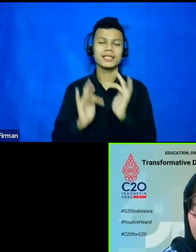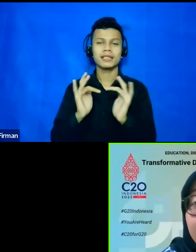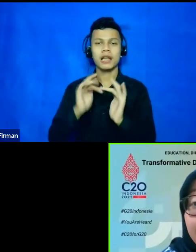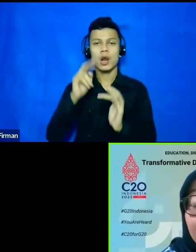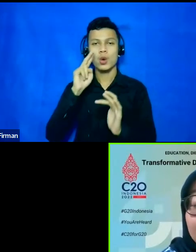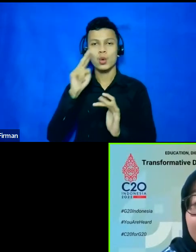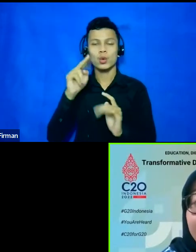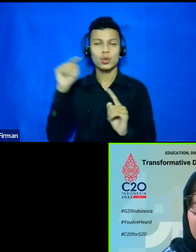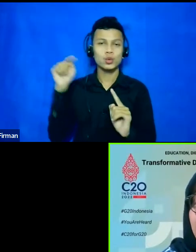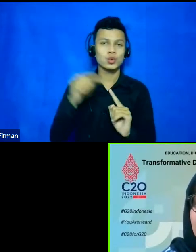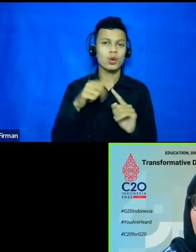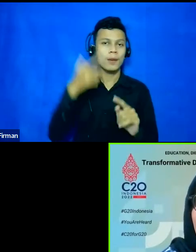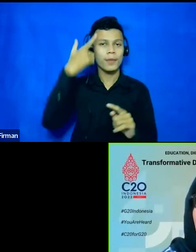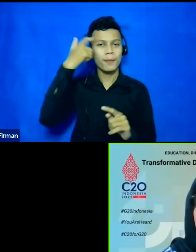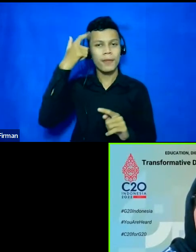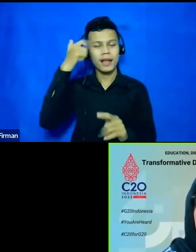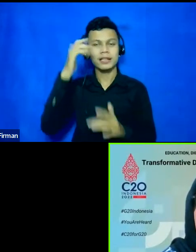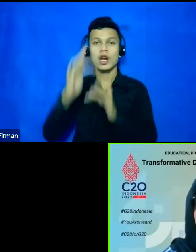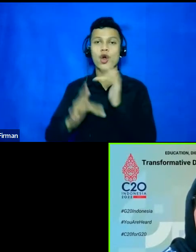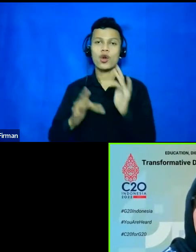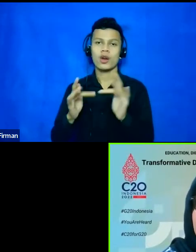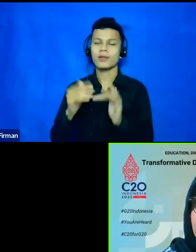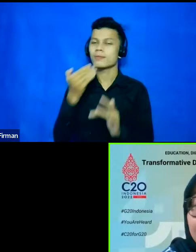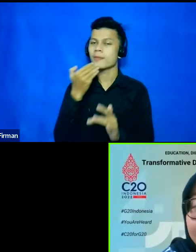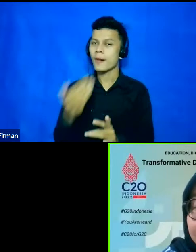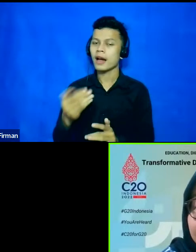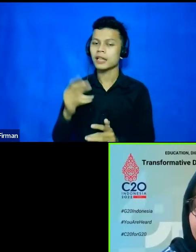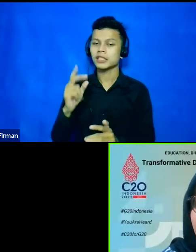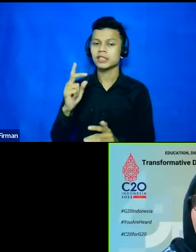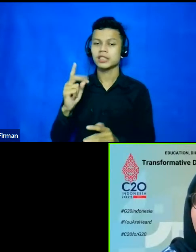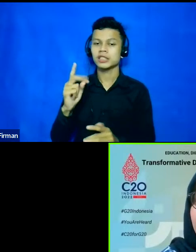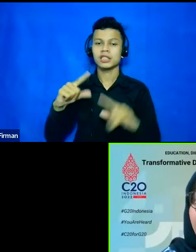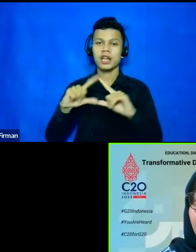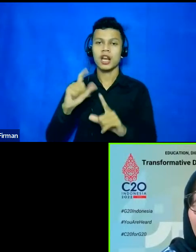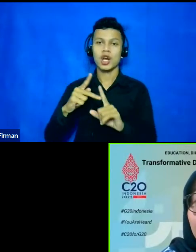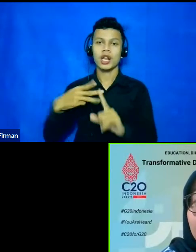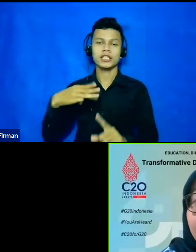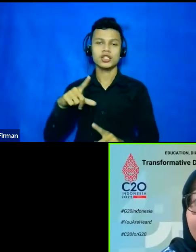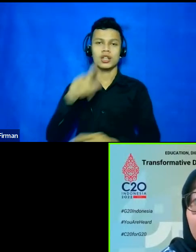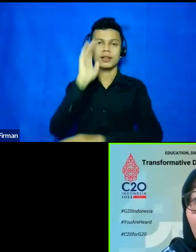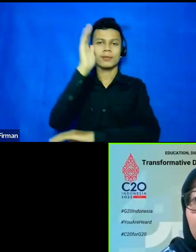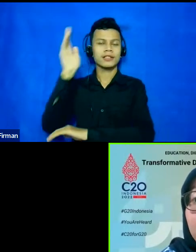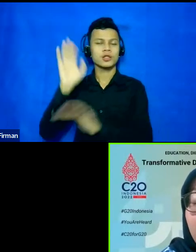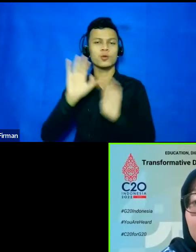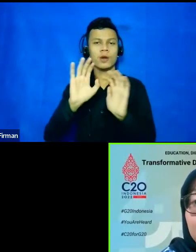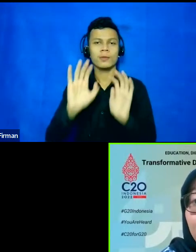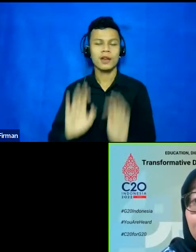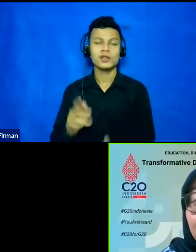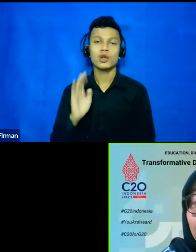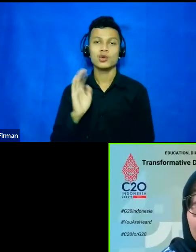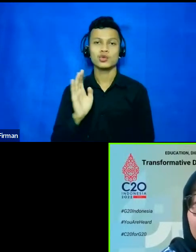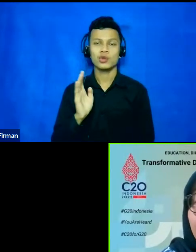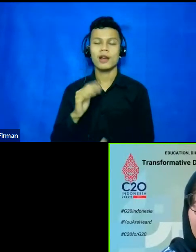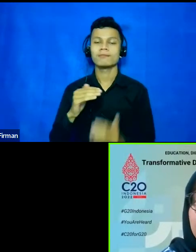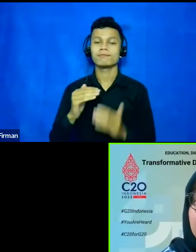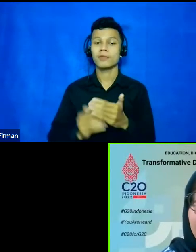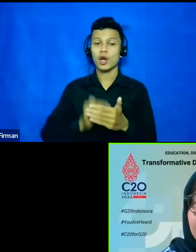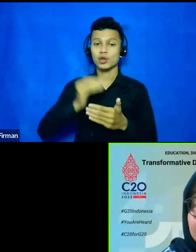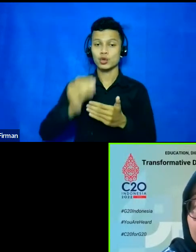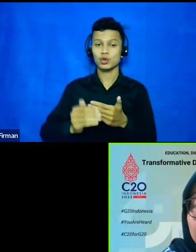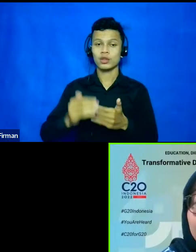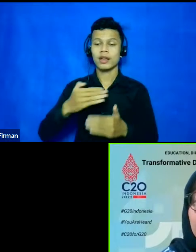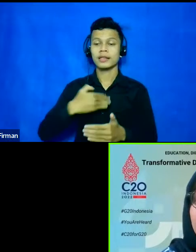so much once again, Rachel, for your amazing presentations. Now I'm opening up the floor to